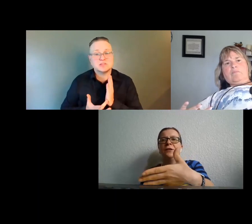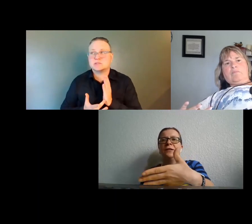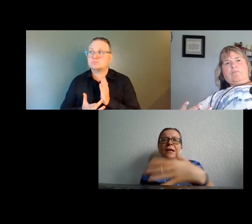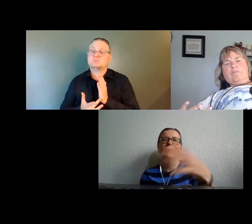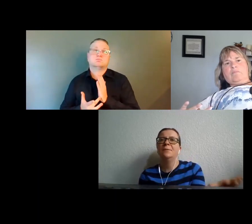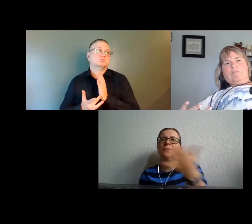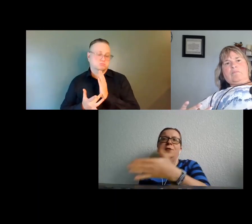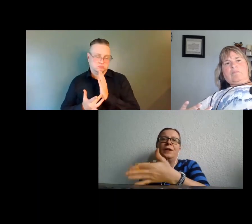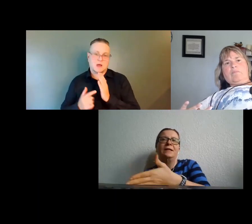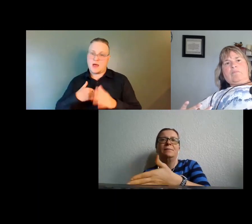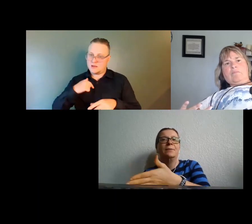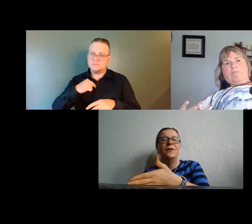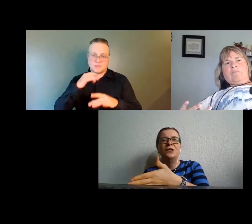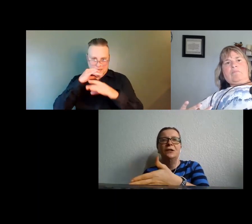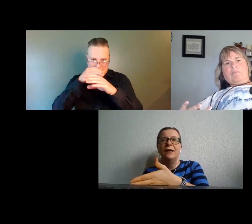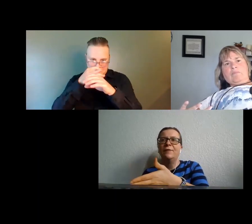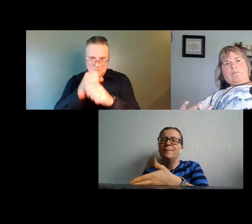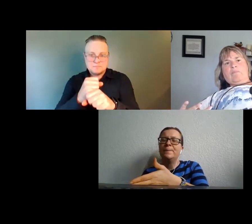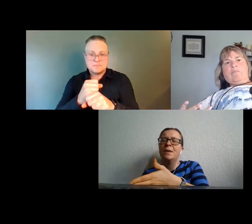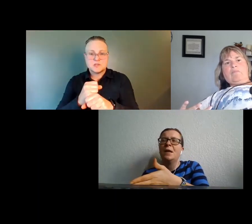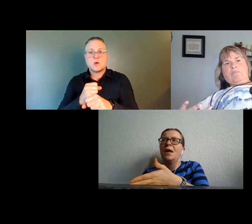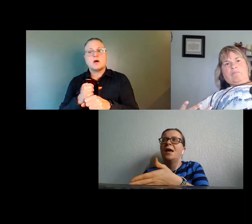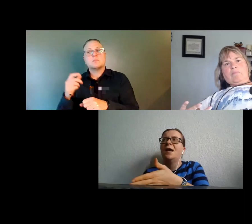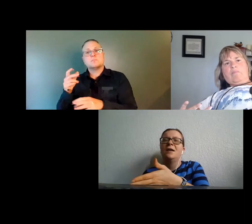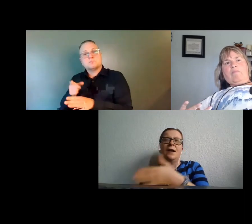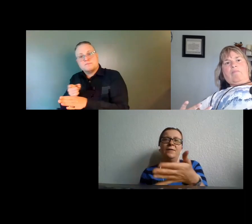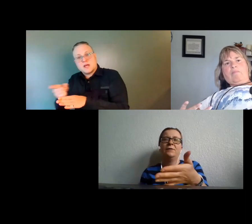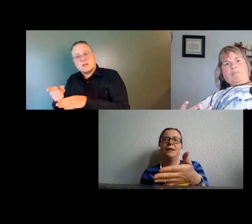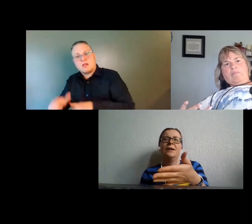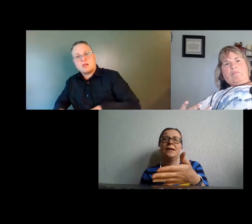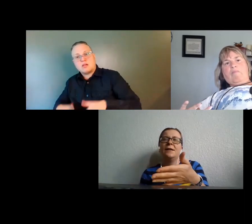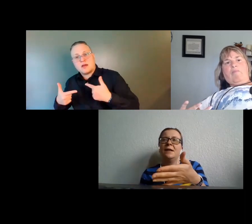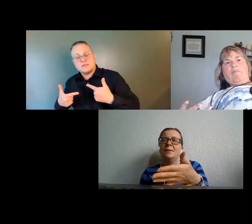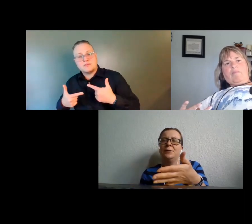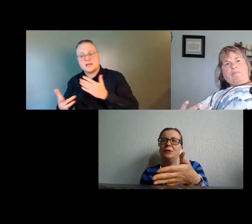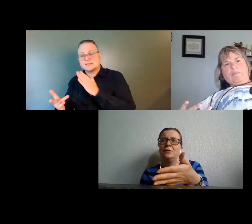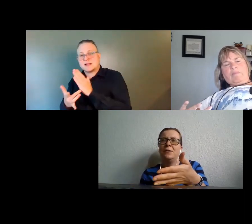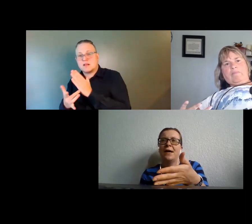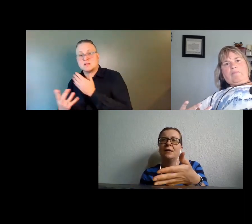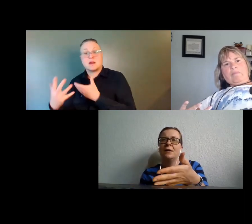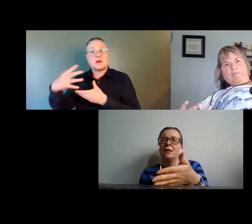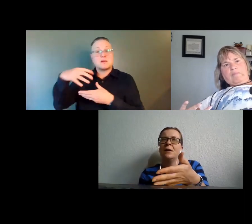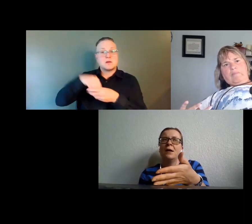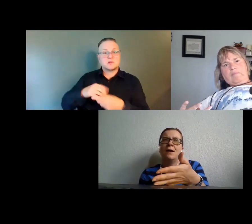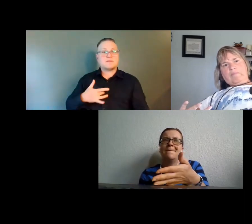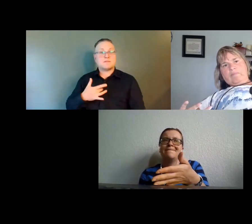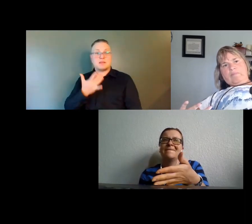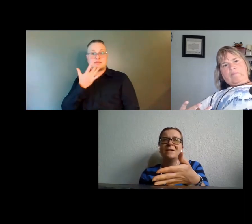personal interest. I was able to fold that into my professional life. And I feel really lucky that I'm able to do that.